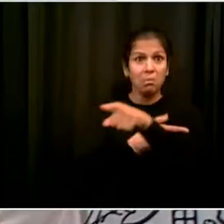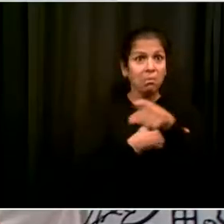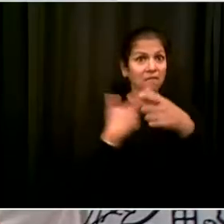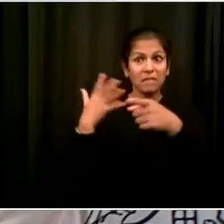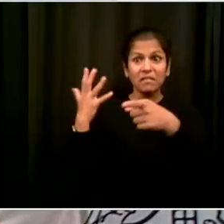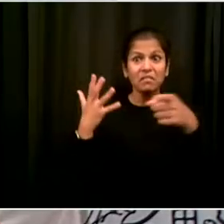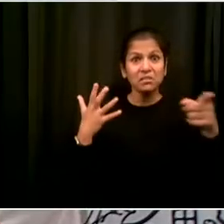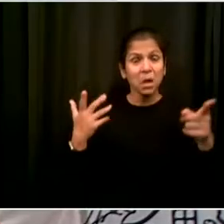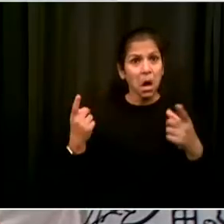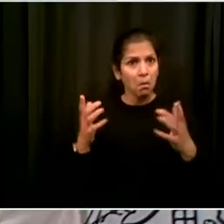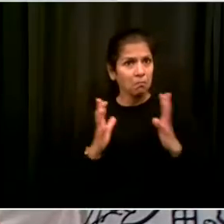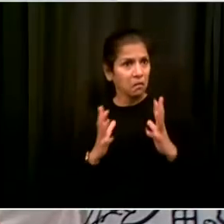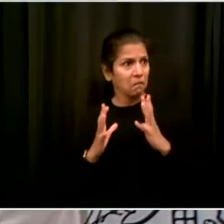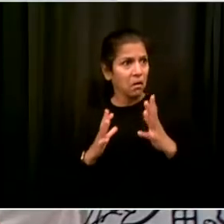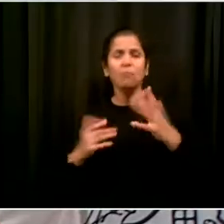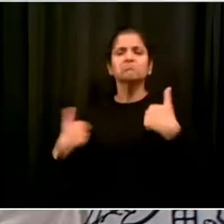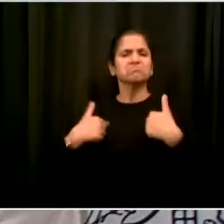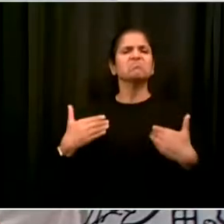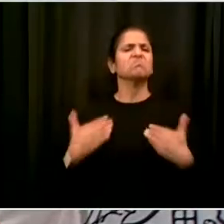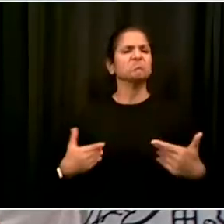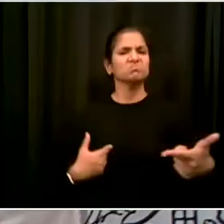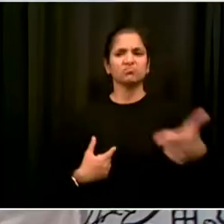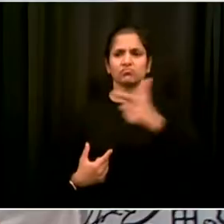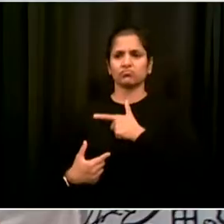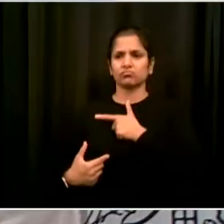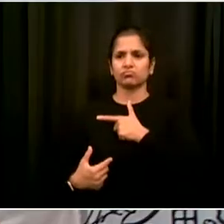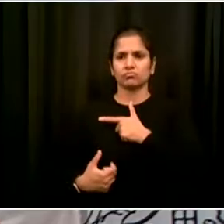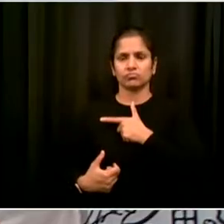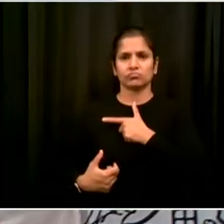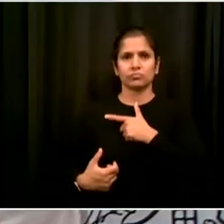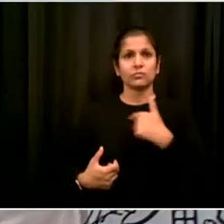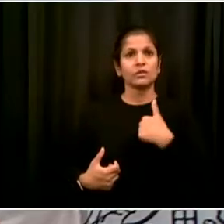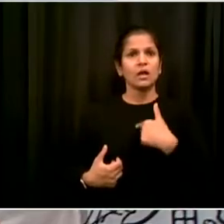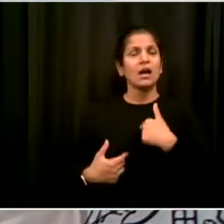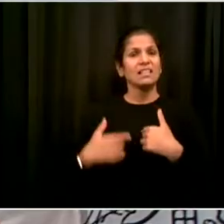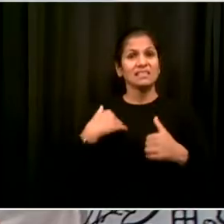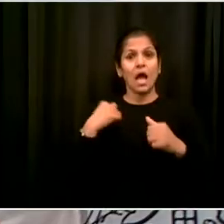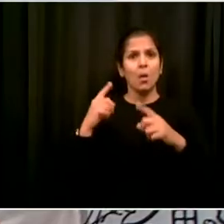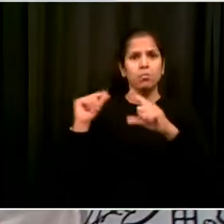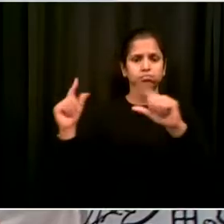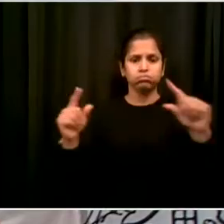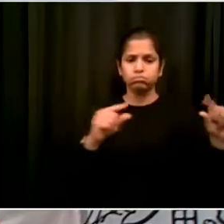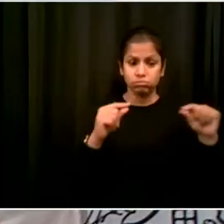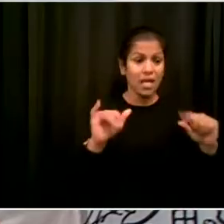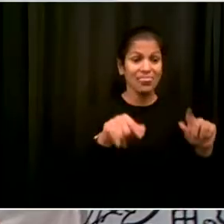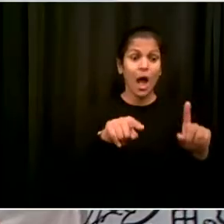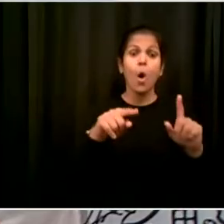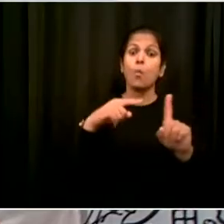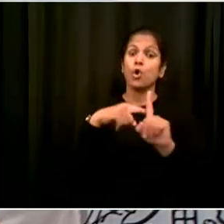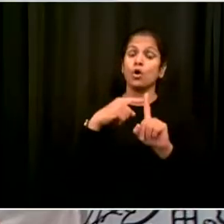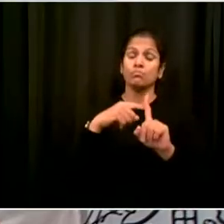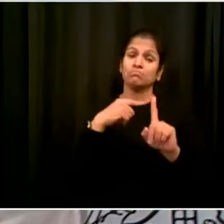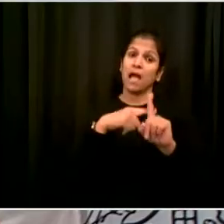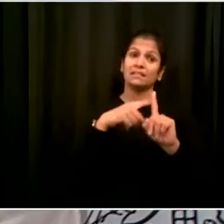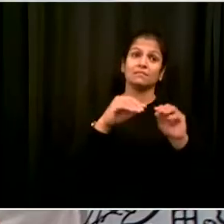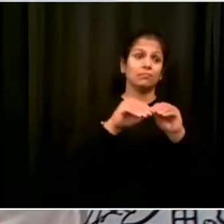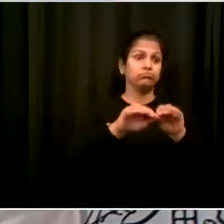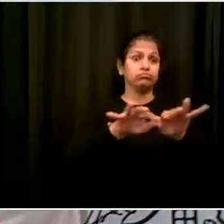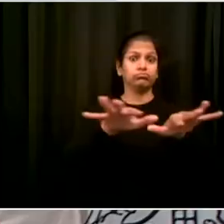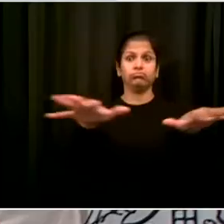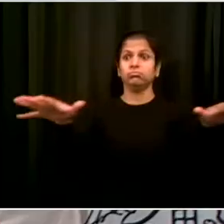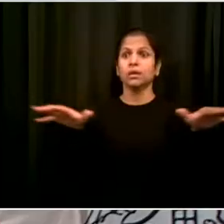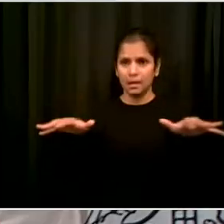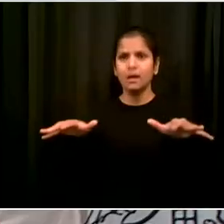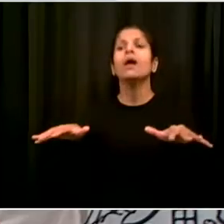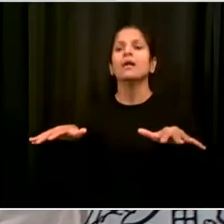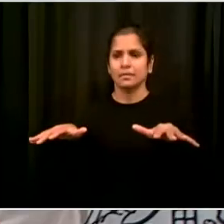talk to friends, neighbors, folks in their family who got the vaccine and had a good experience, it will encourage people. But it's going to take a lot of